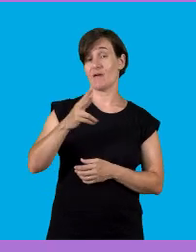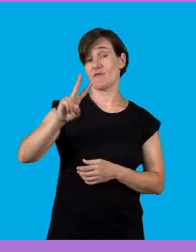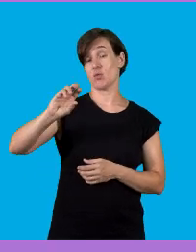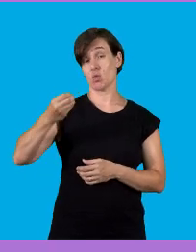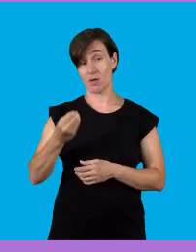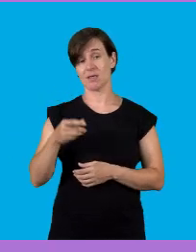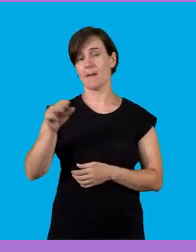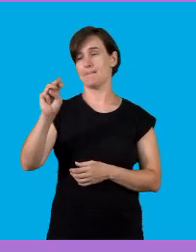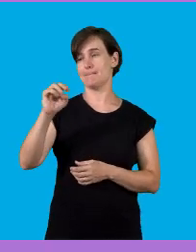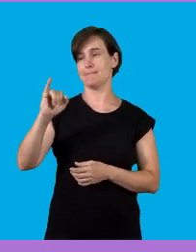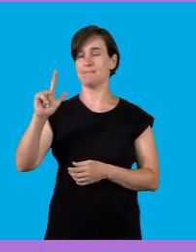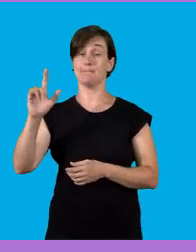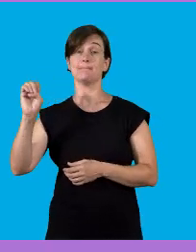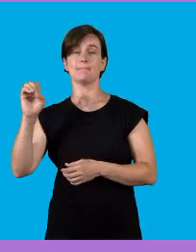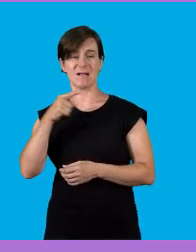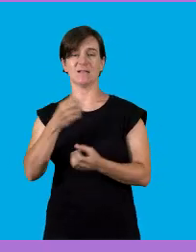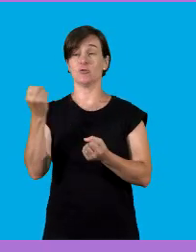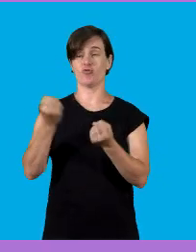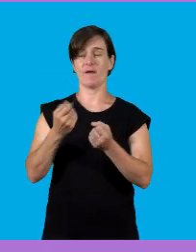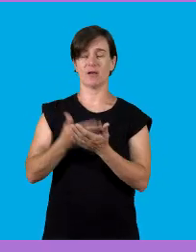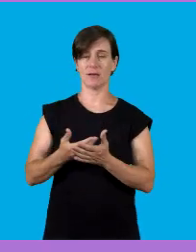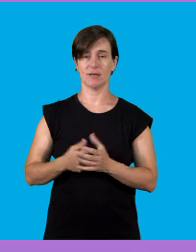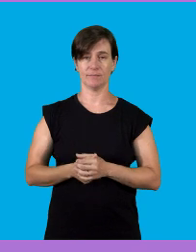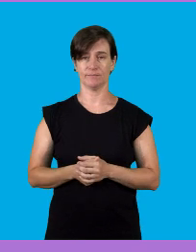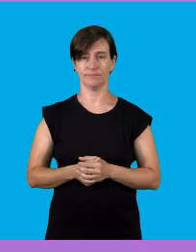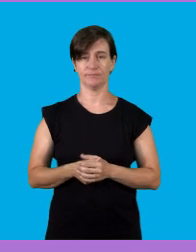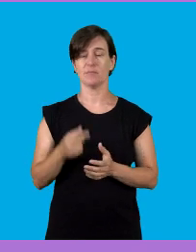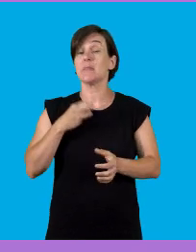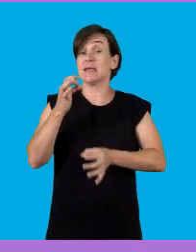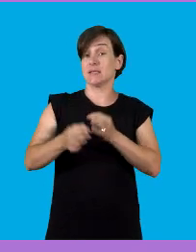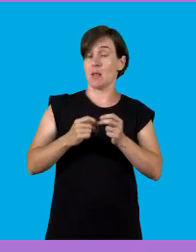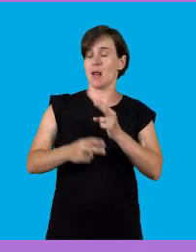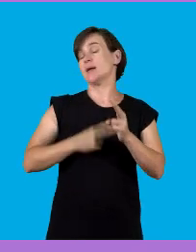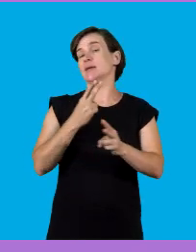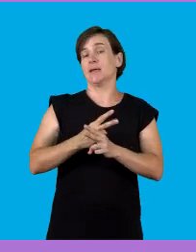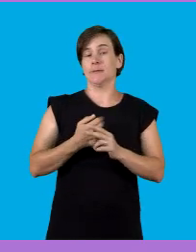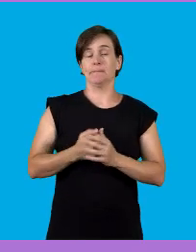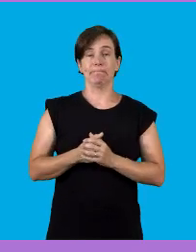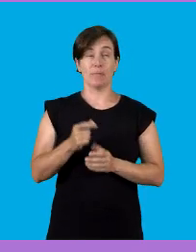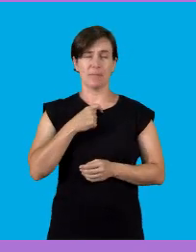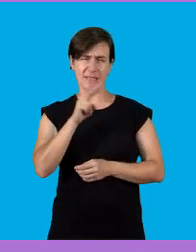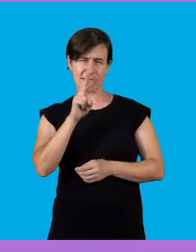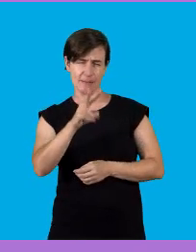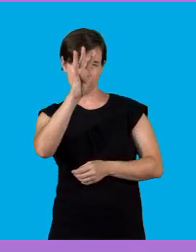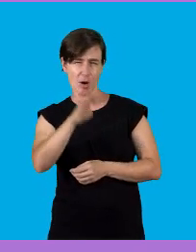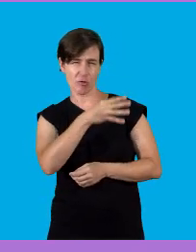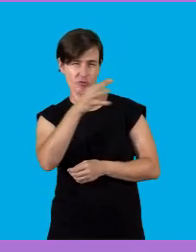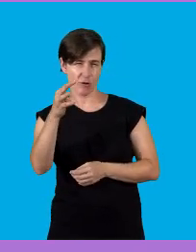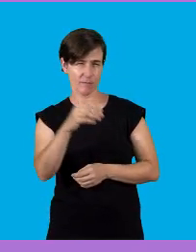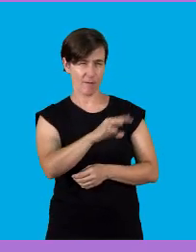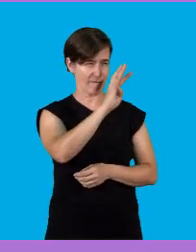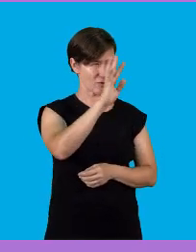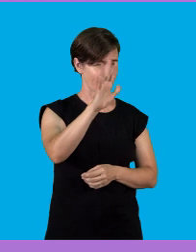520 miles. Guys, are we clear? Let me run through this again. I know, looking at my graph, I found